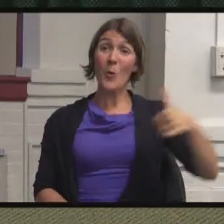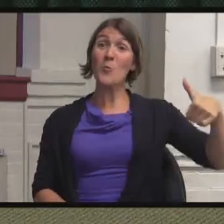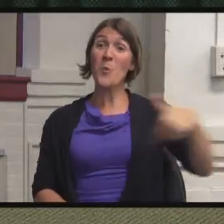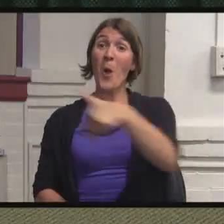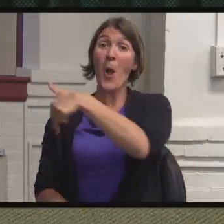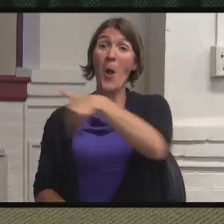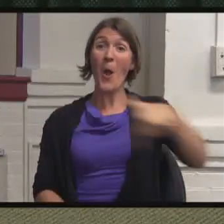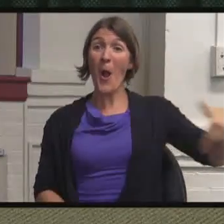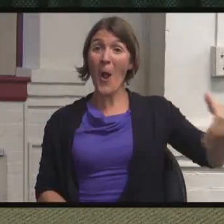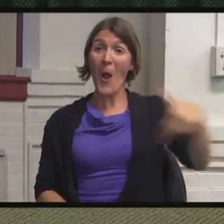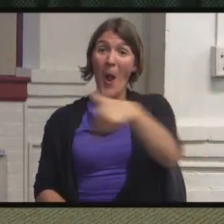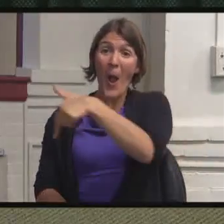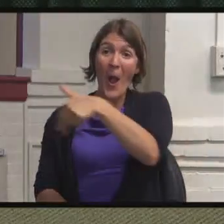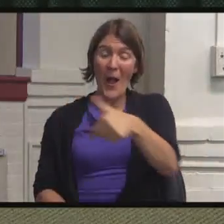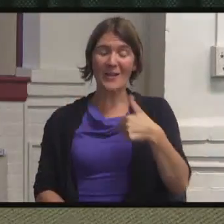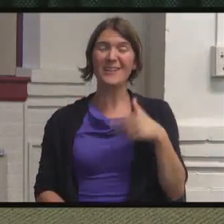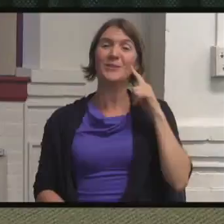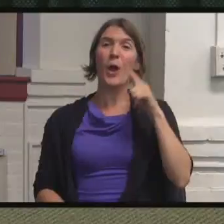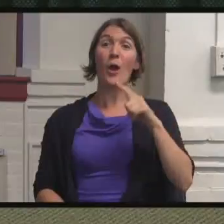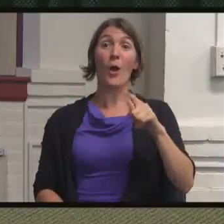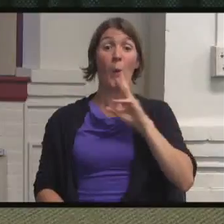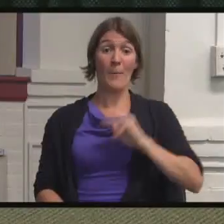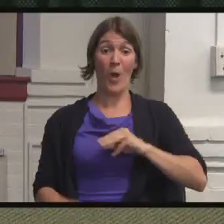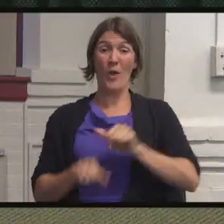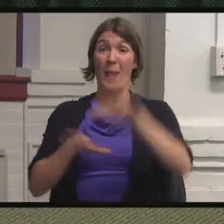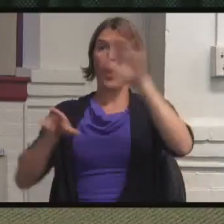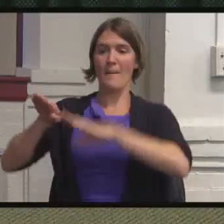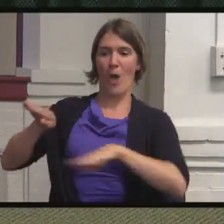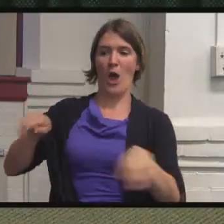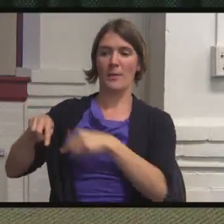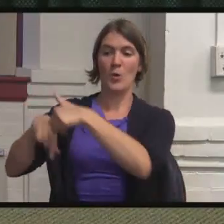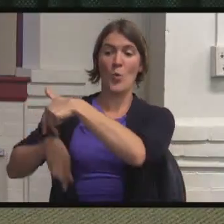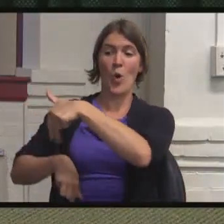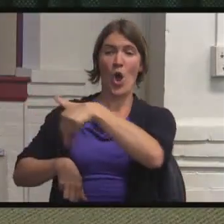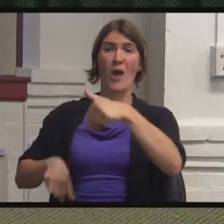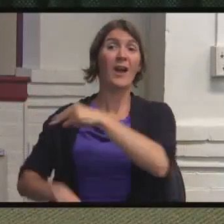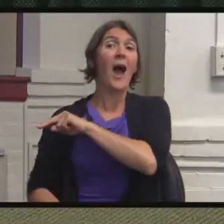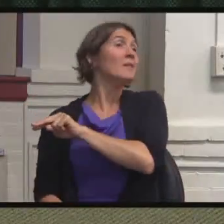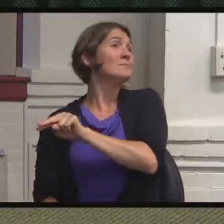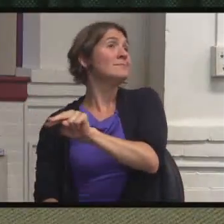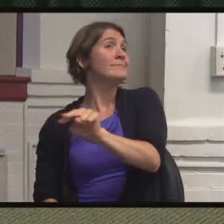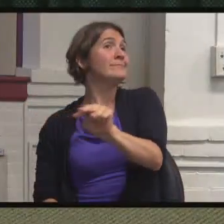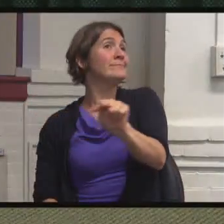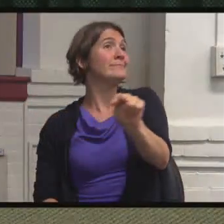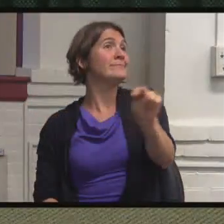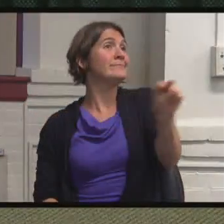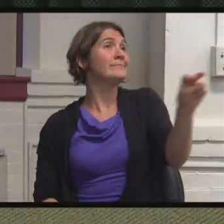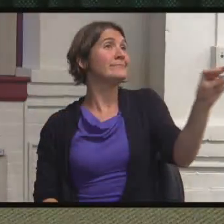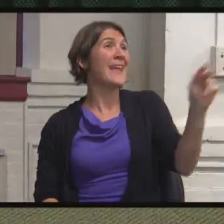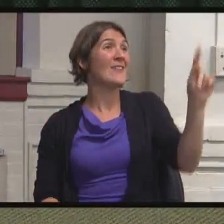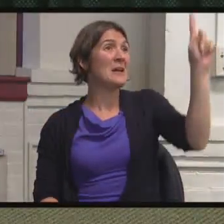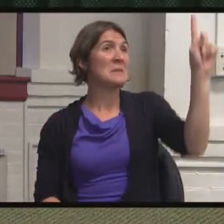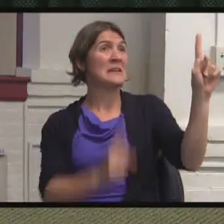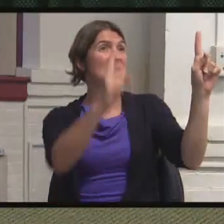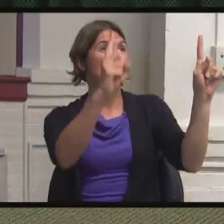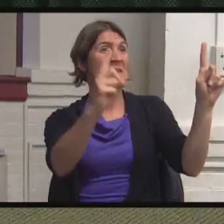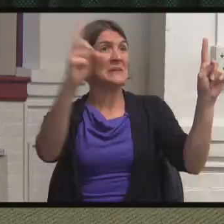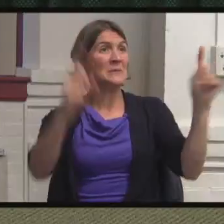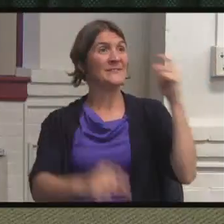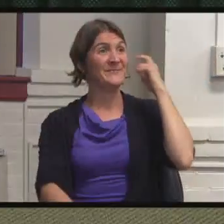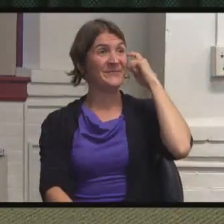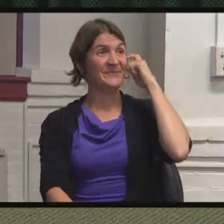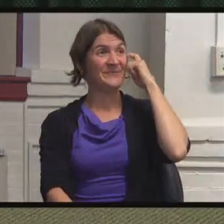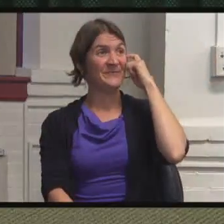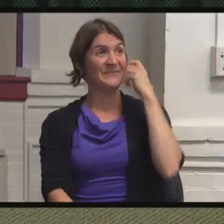9 is an unbelievably gorgeous scenic view in Vermont. And to begin to put towers up, especially